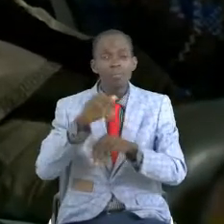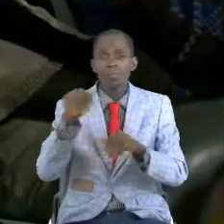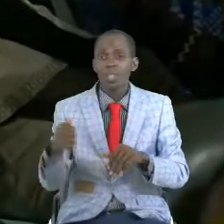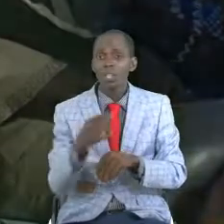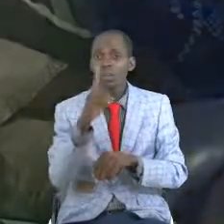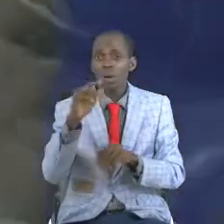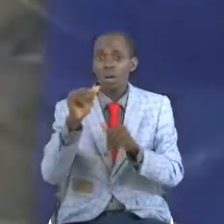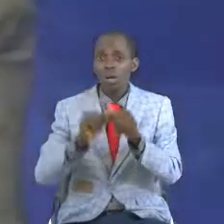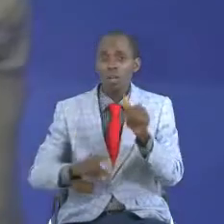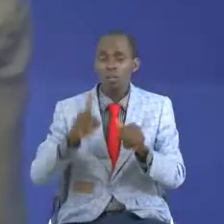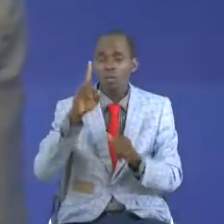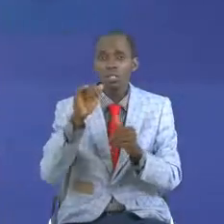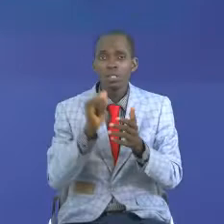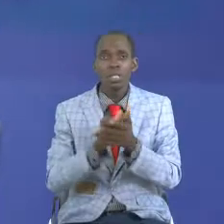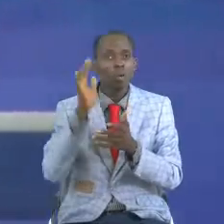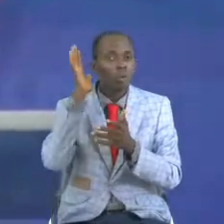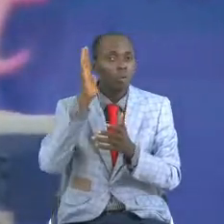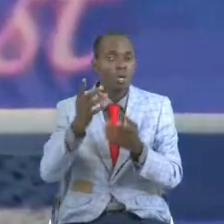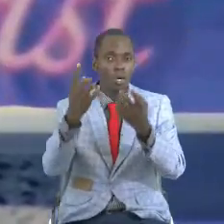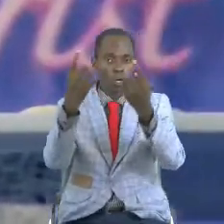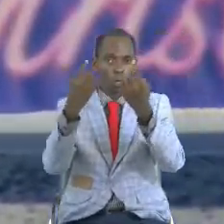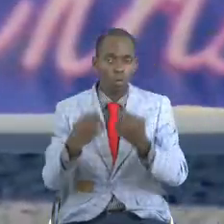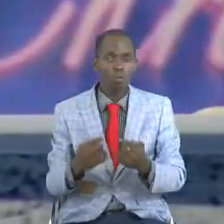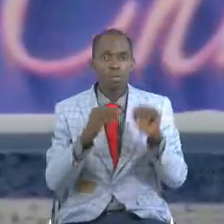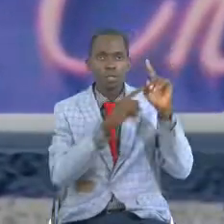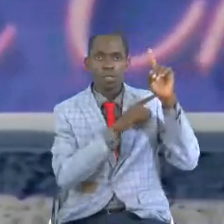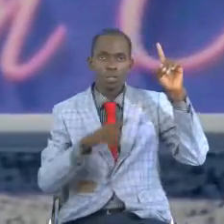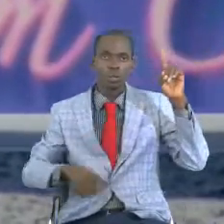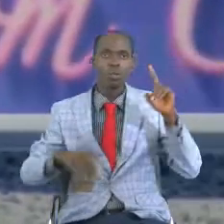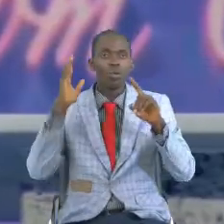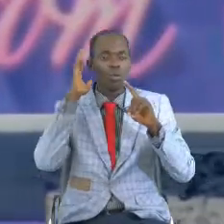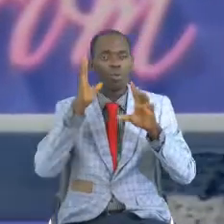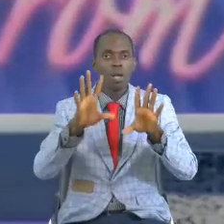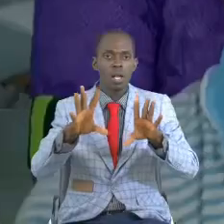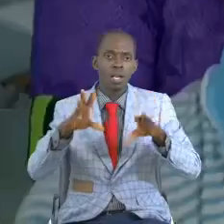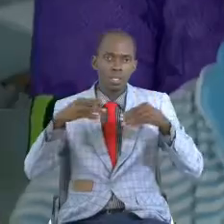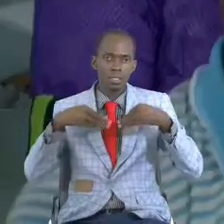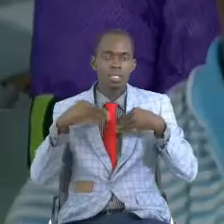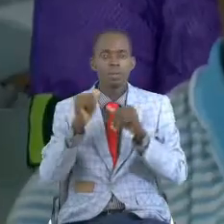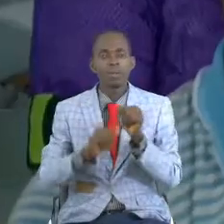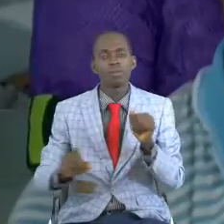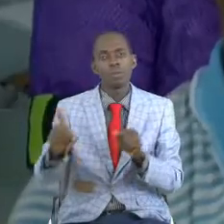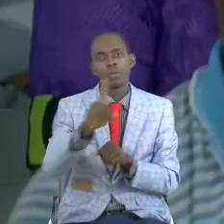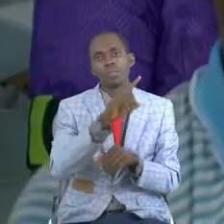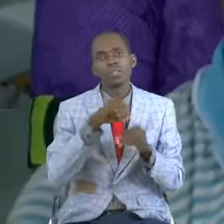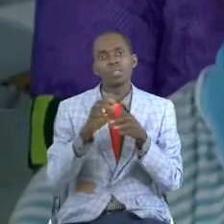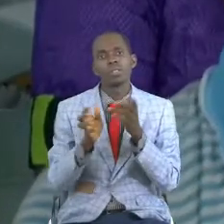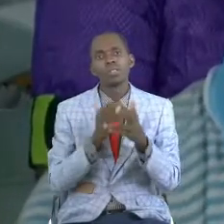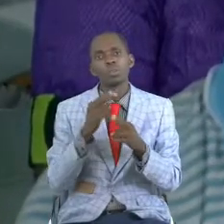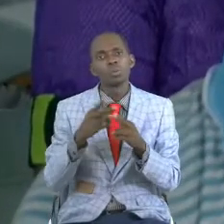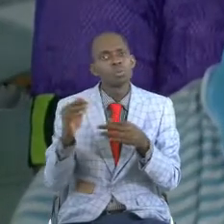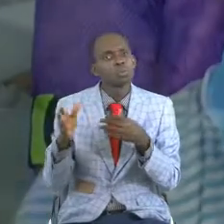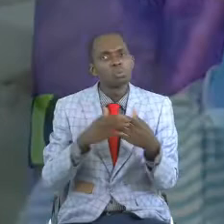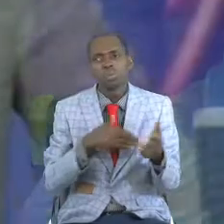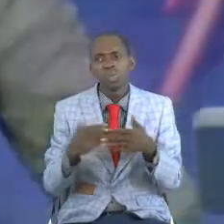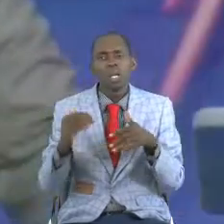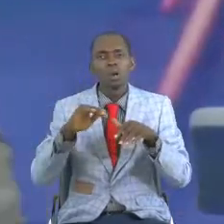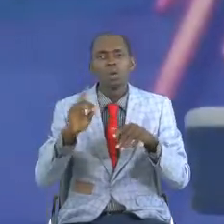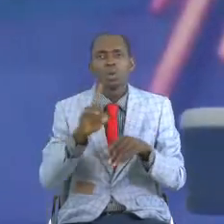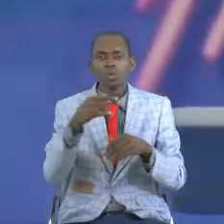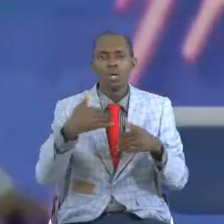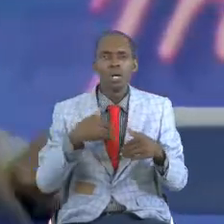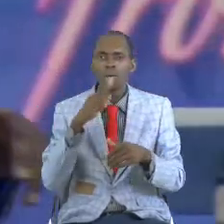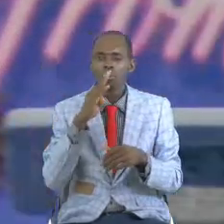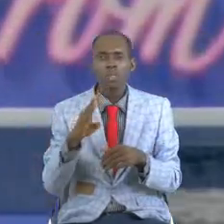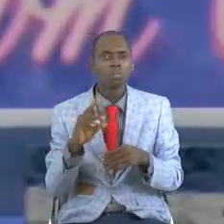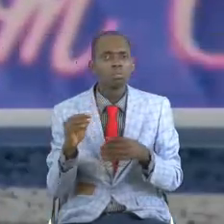everyone that will come, the Lord will accept everyone. No matter where you have been, no matter what you have done,